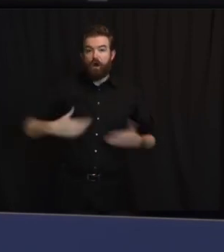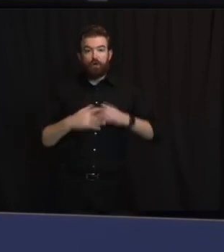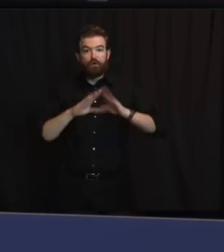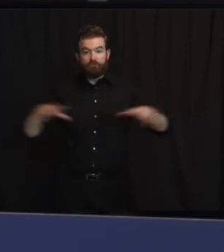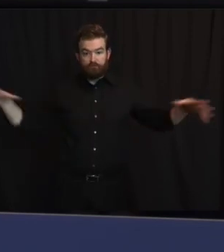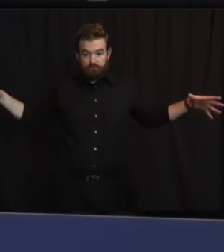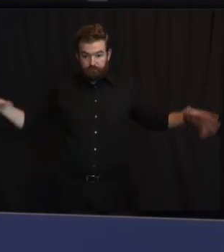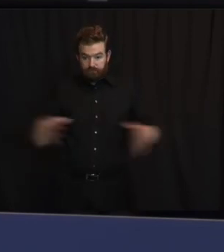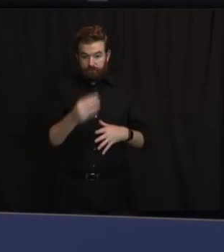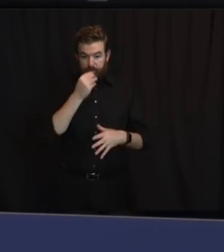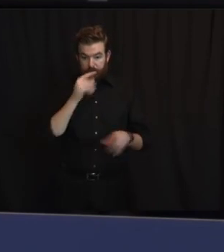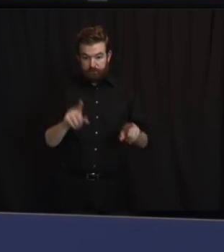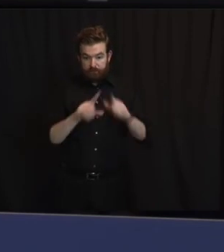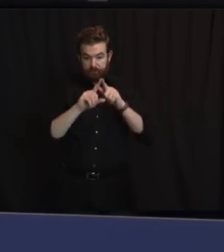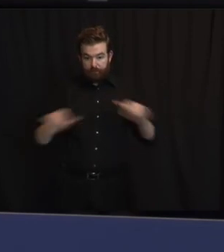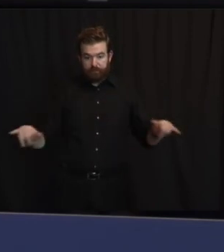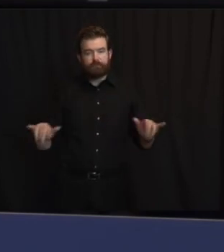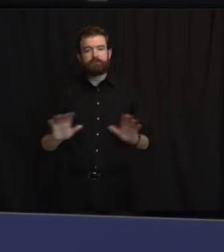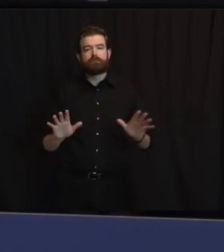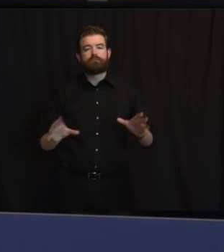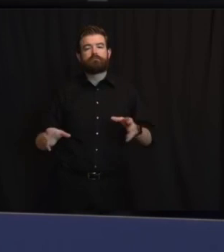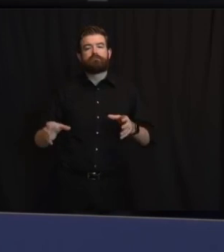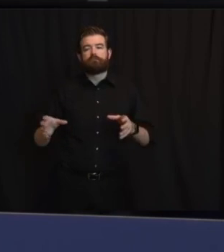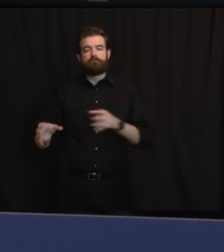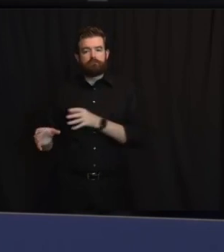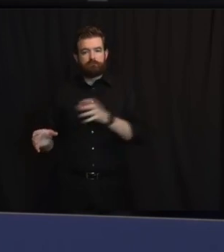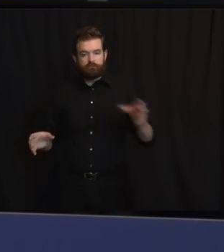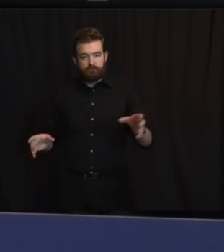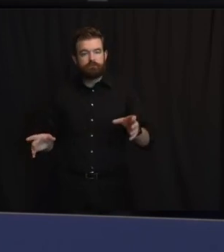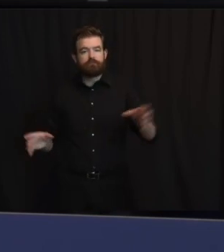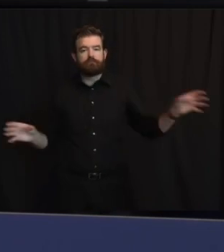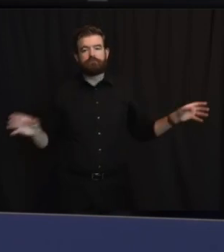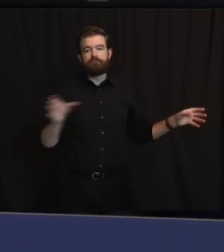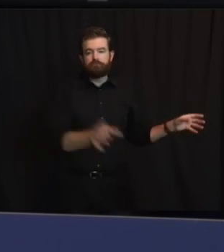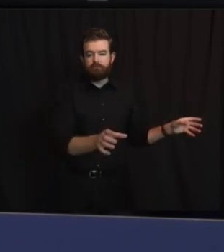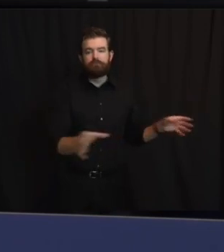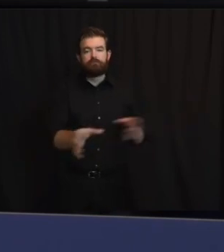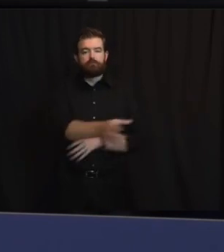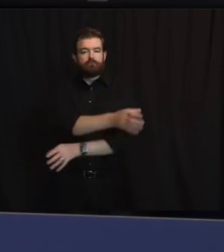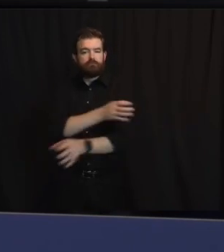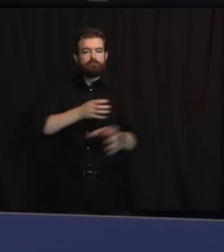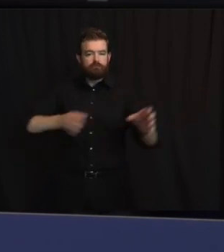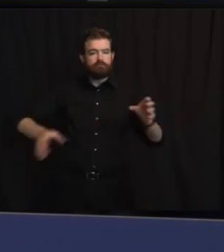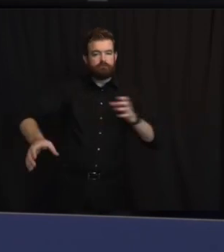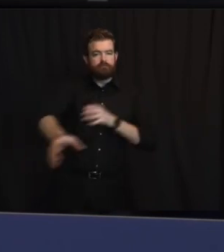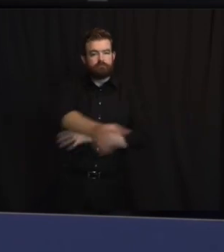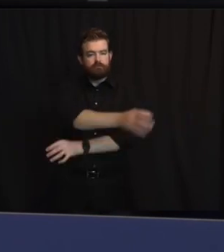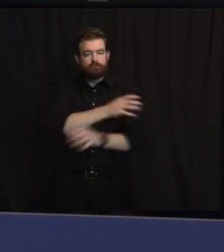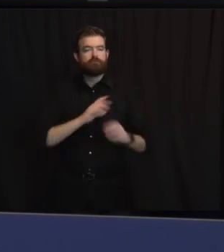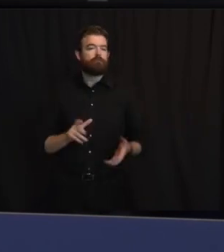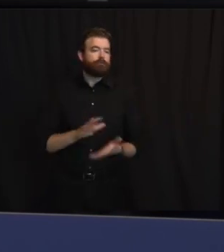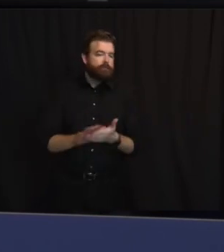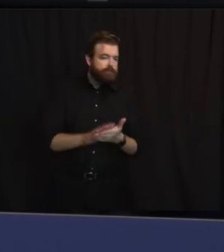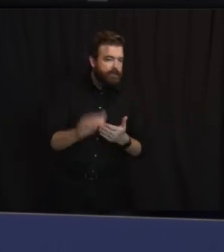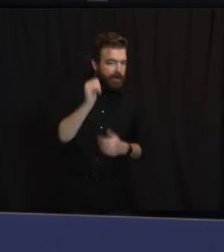and cleaning and disinfecting of frequently touched surfaces should be done on a daily basis, and shared objects cleaned between uses.